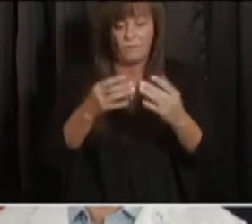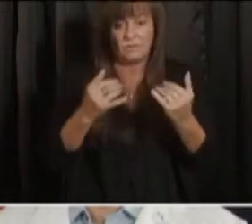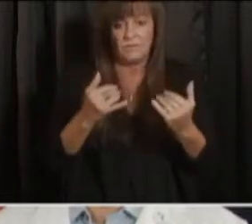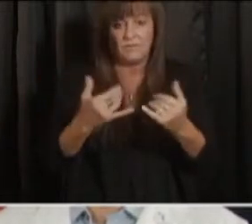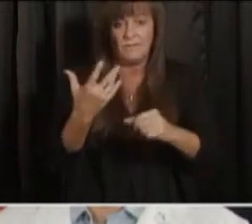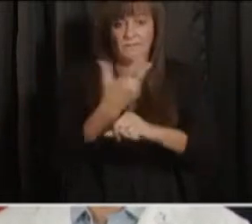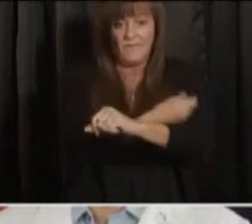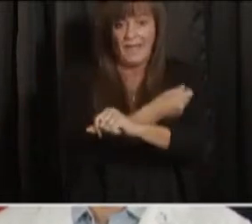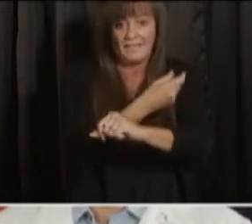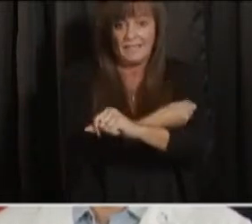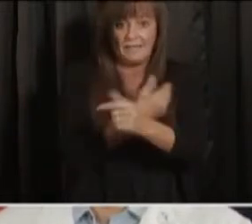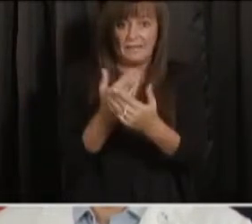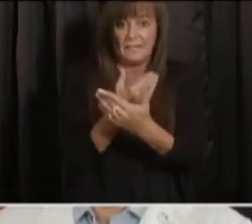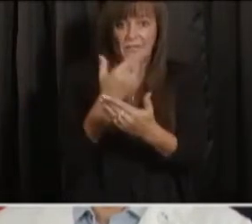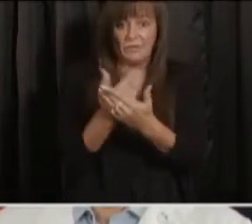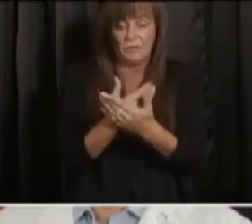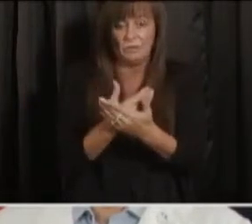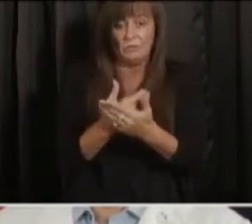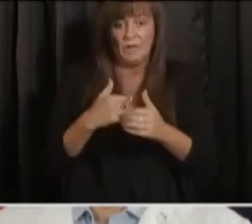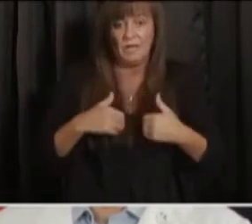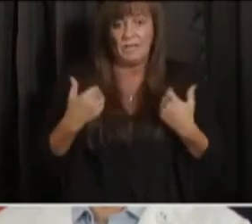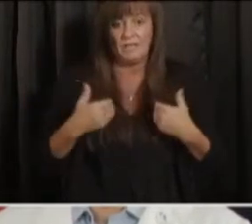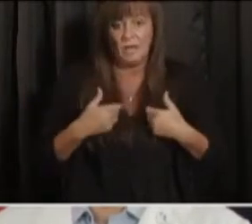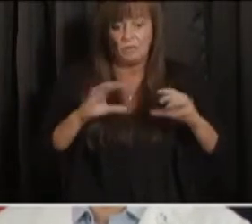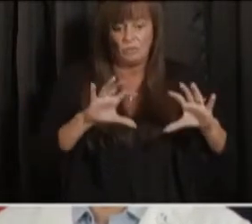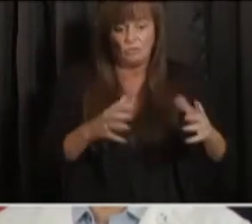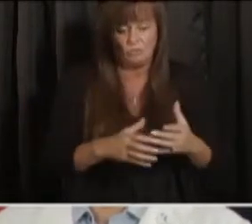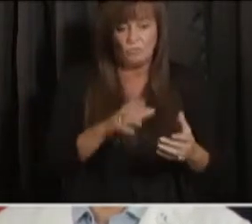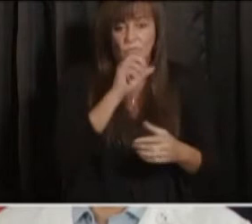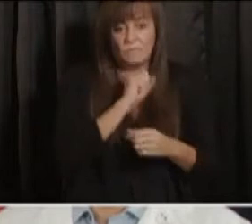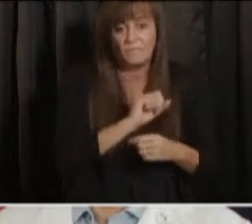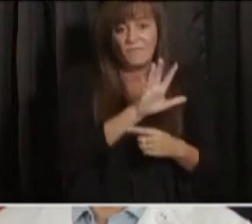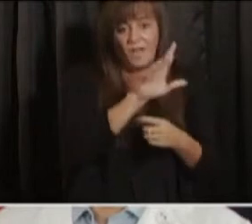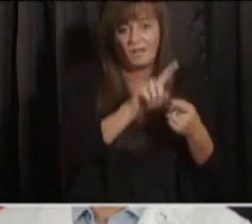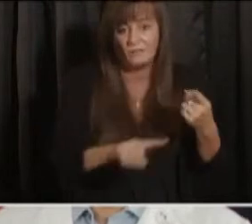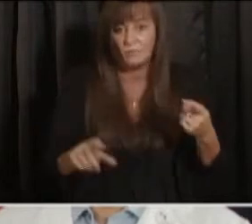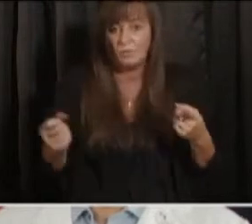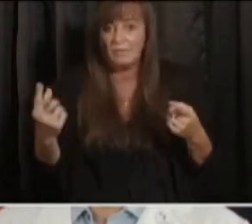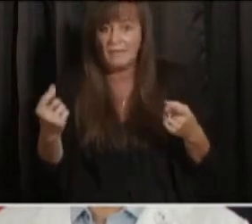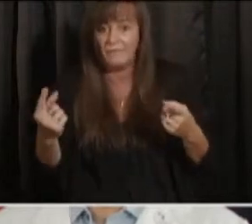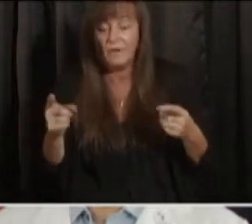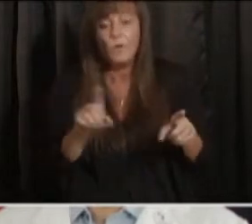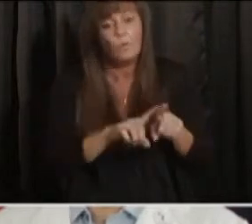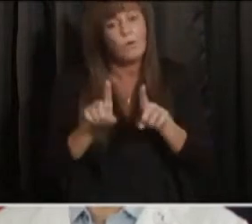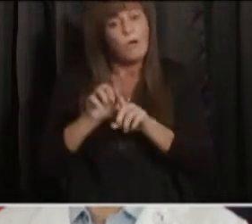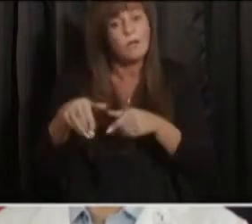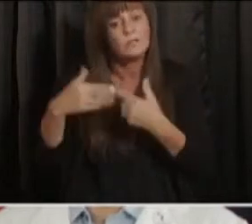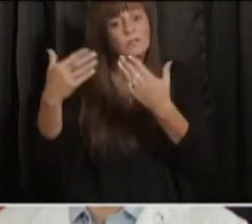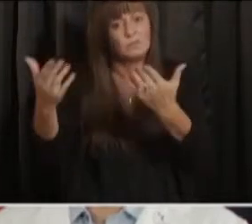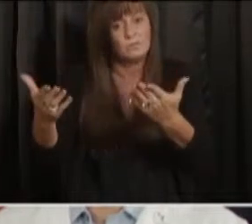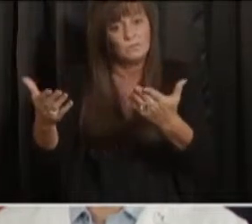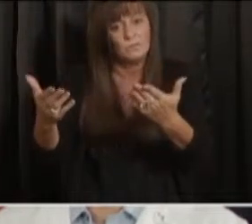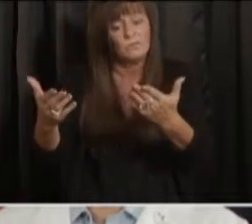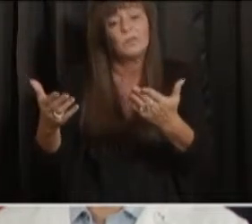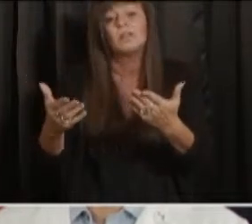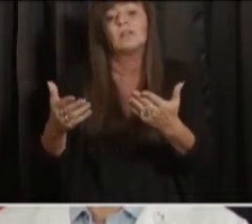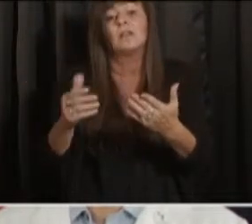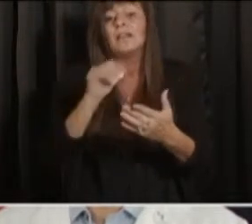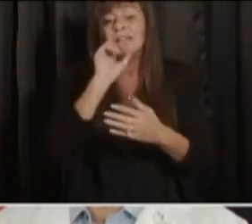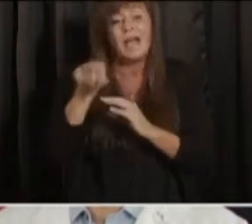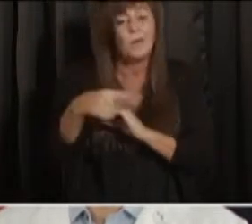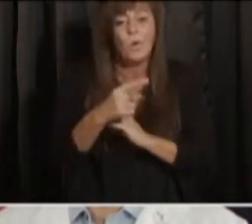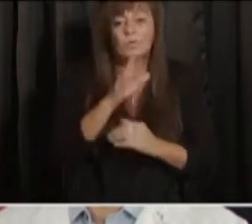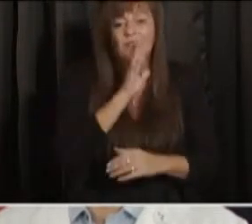on vaccinating this new younger age group, 5 to 11, we will also be offering not only the